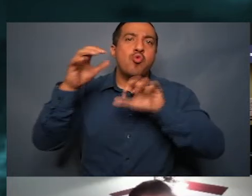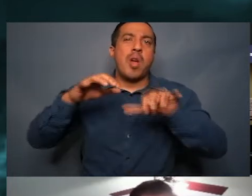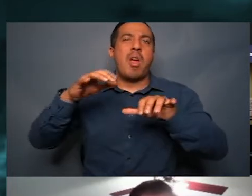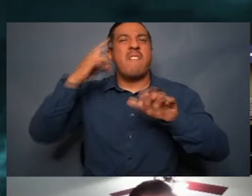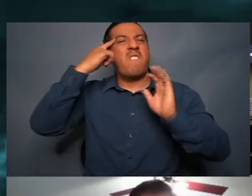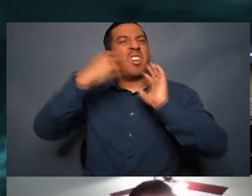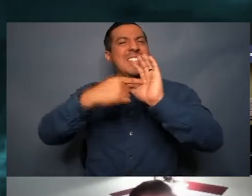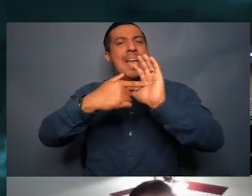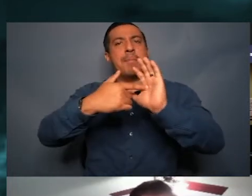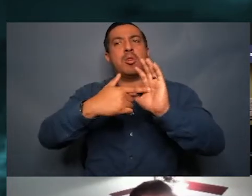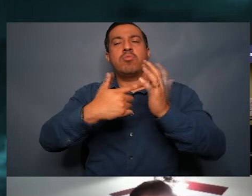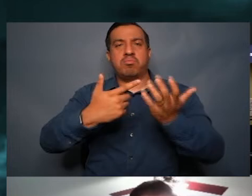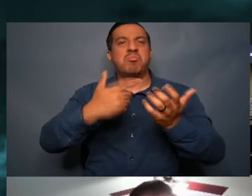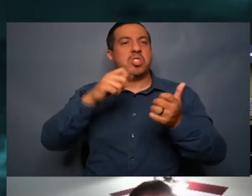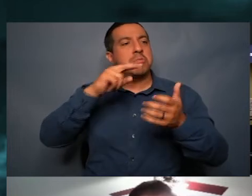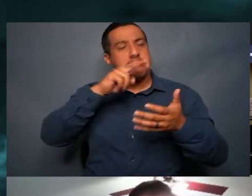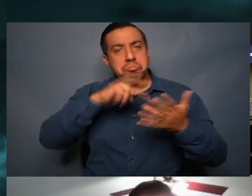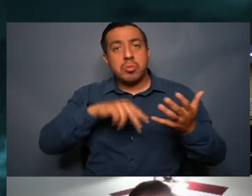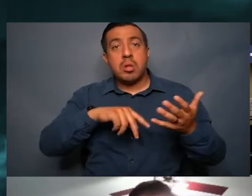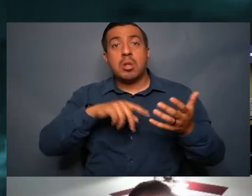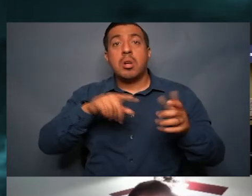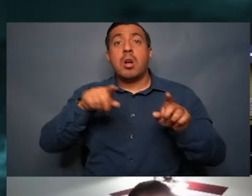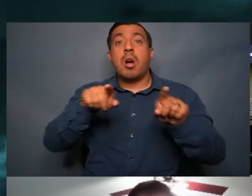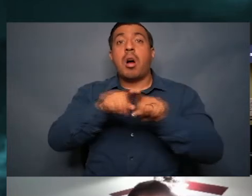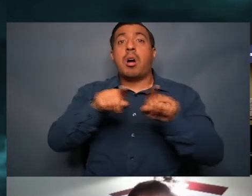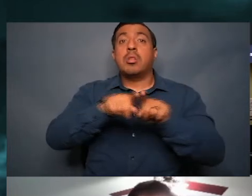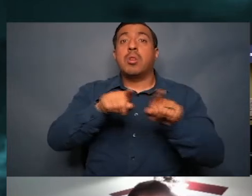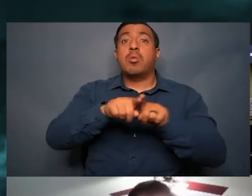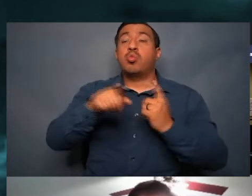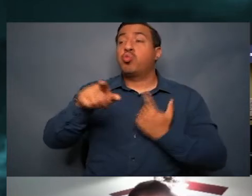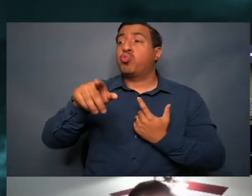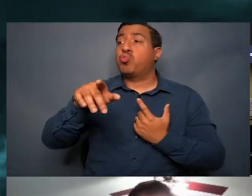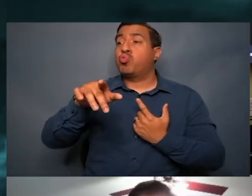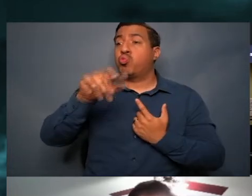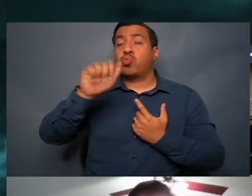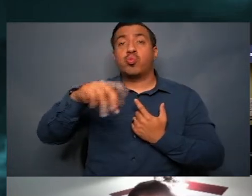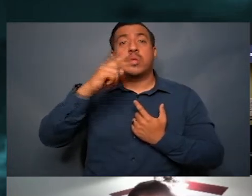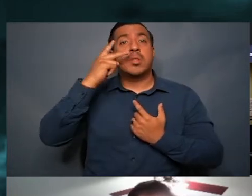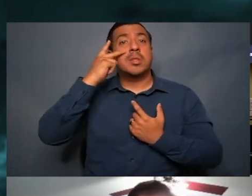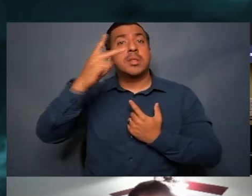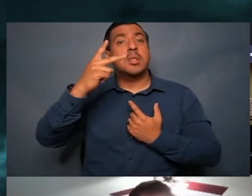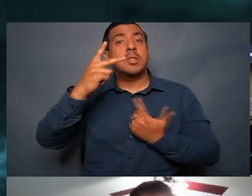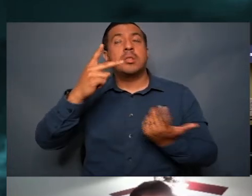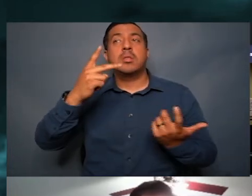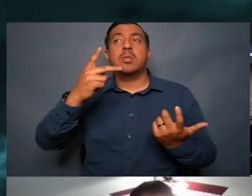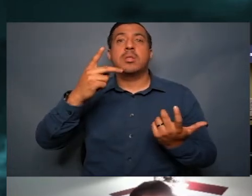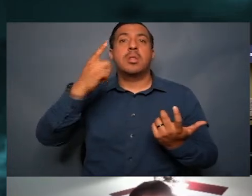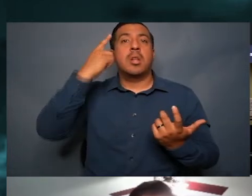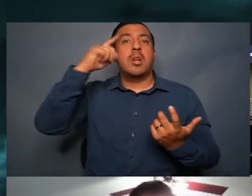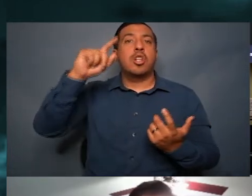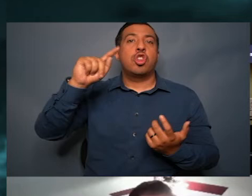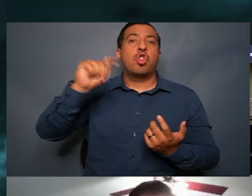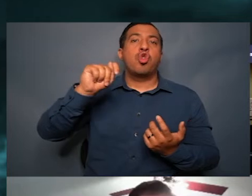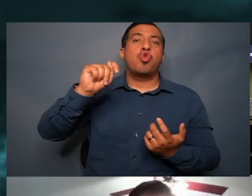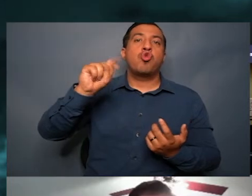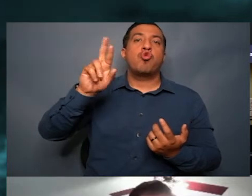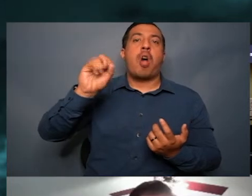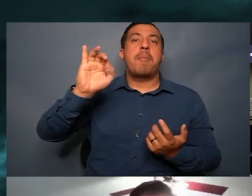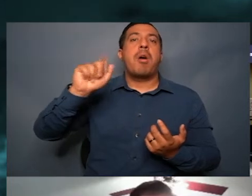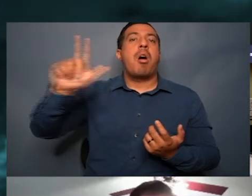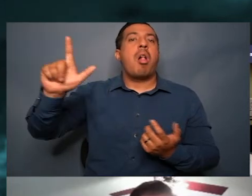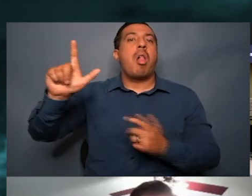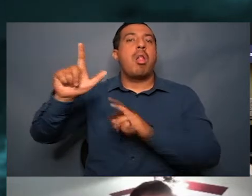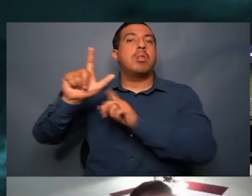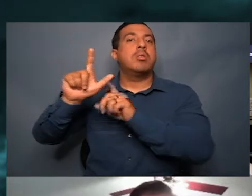example. Also, you can see web pages like Tropical Tidbit.